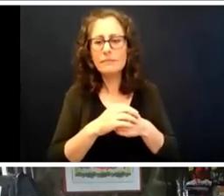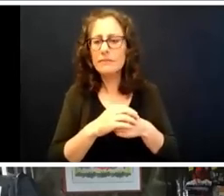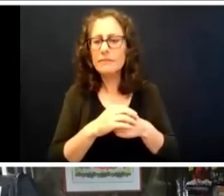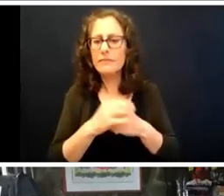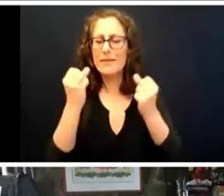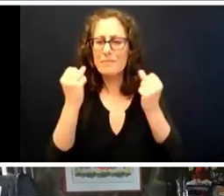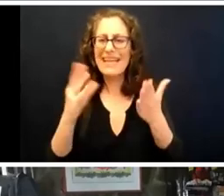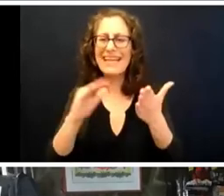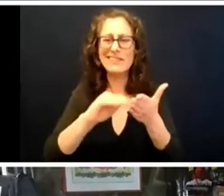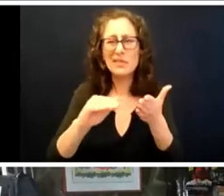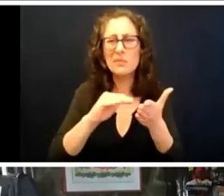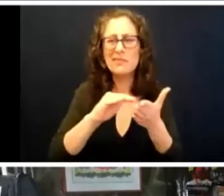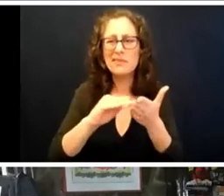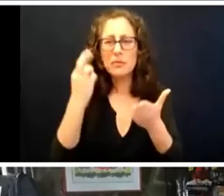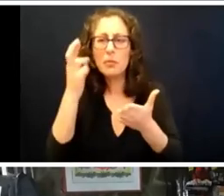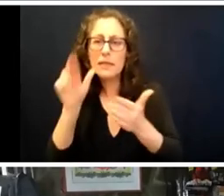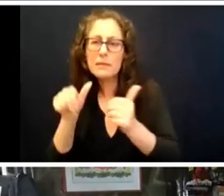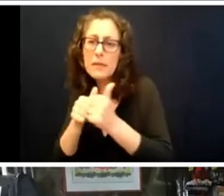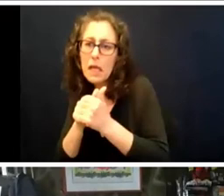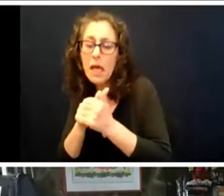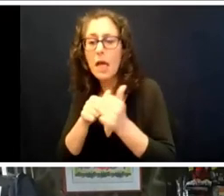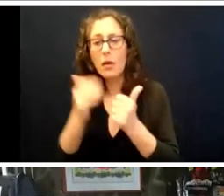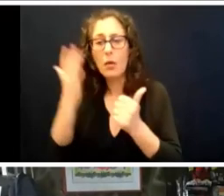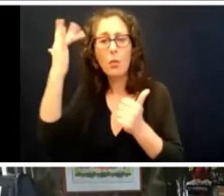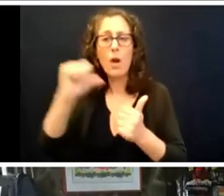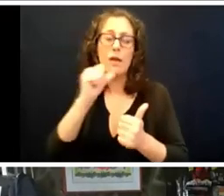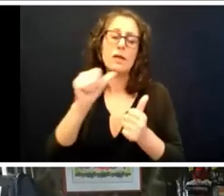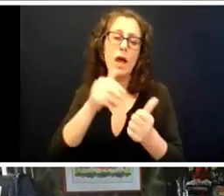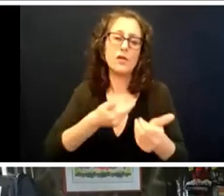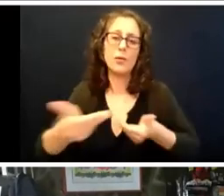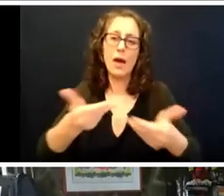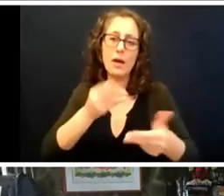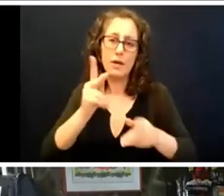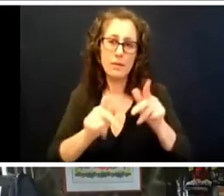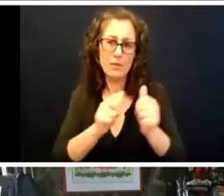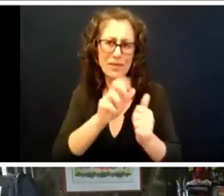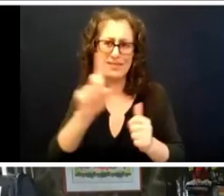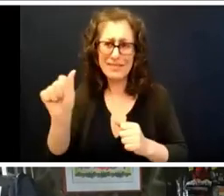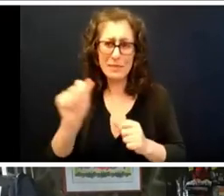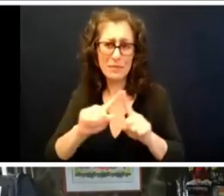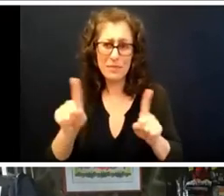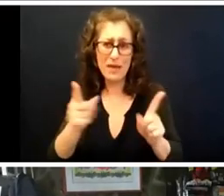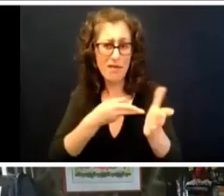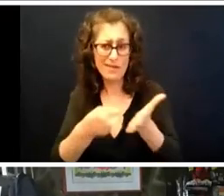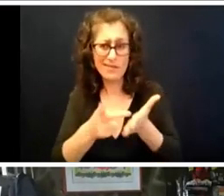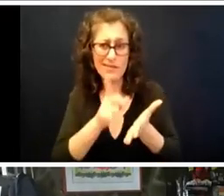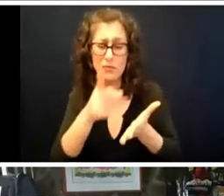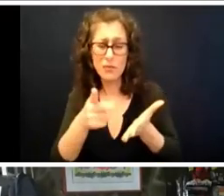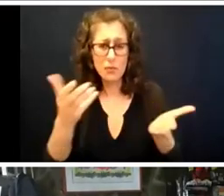excuses about hiring people with disabilities. But the truth is that, you know,